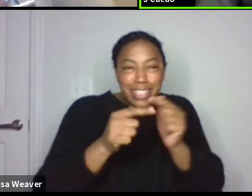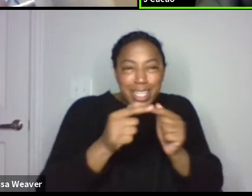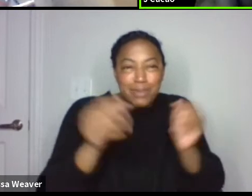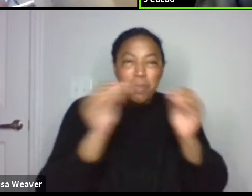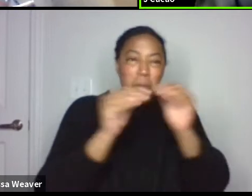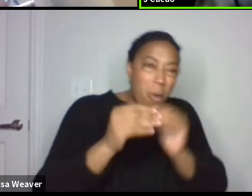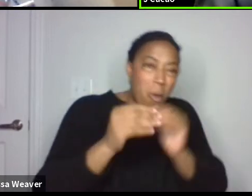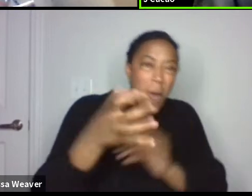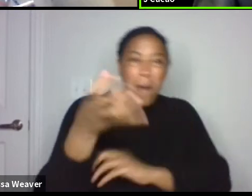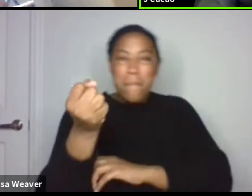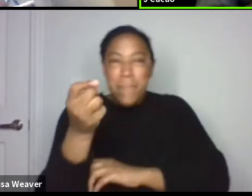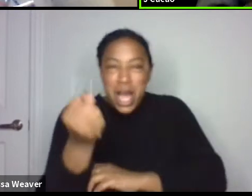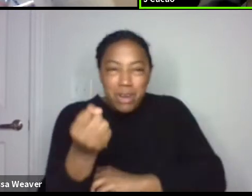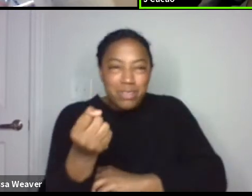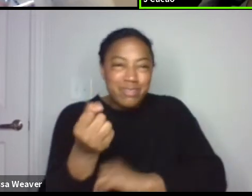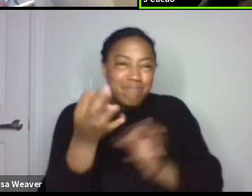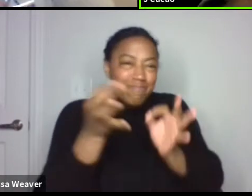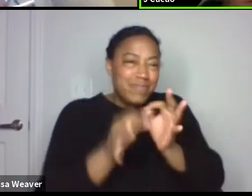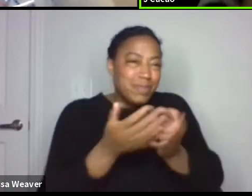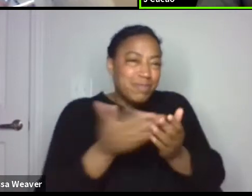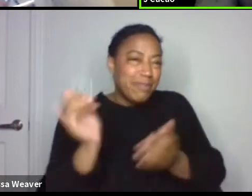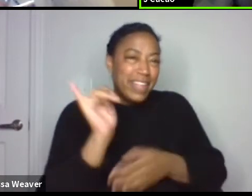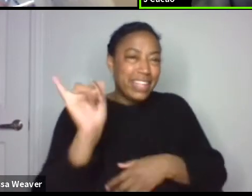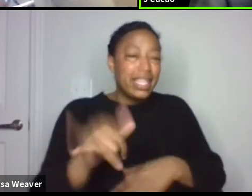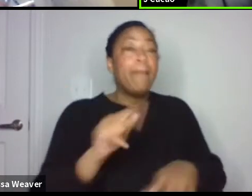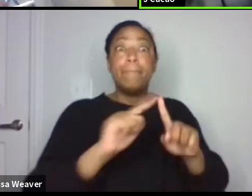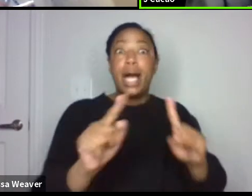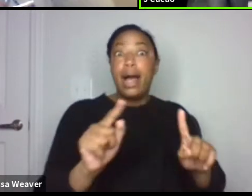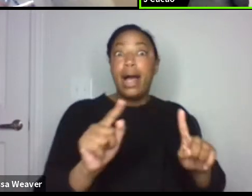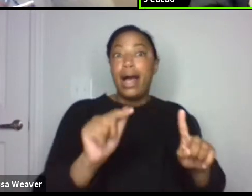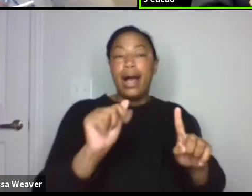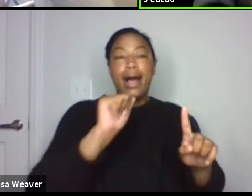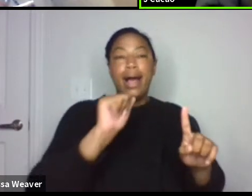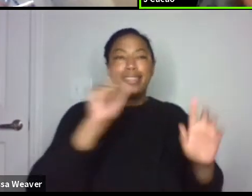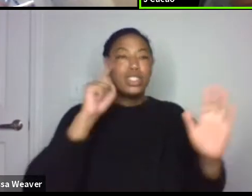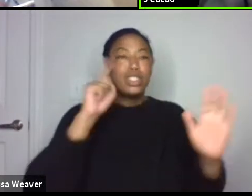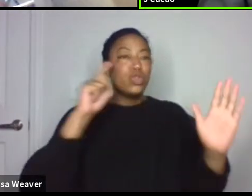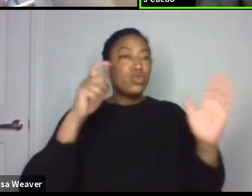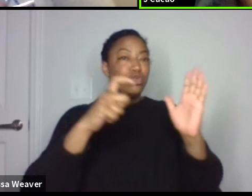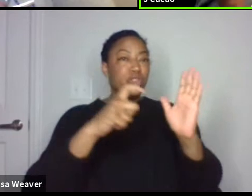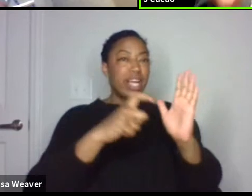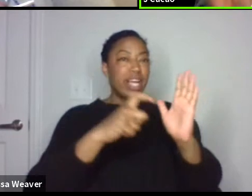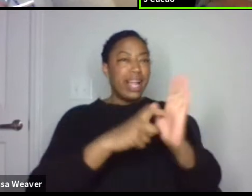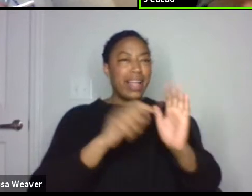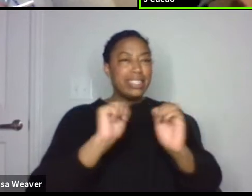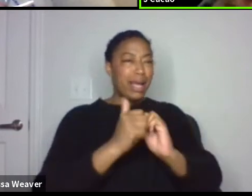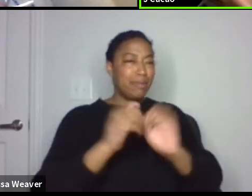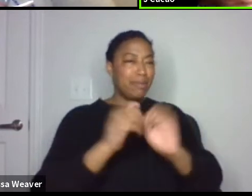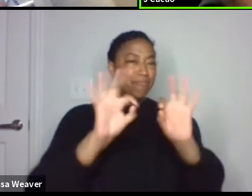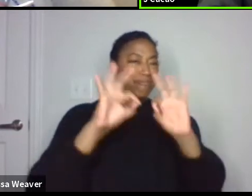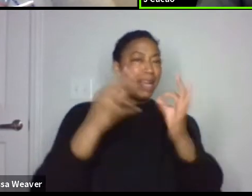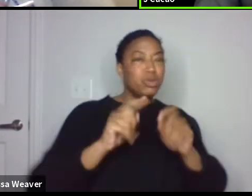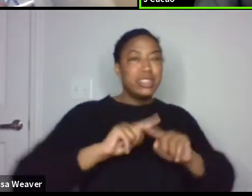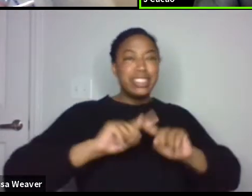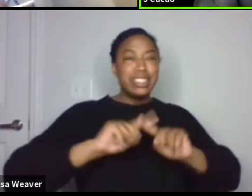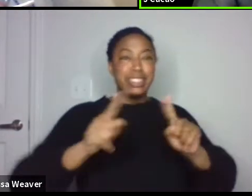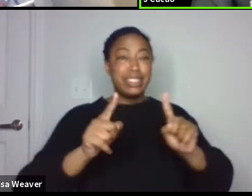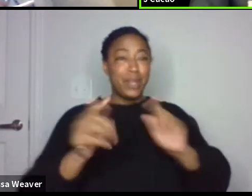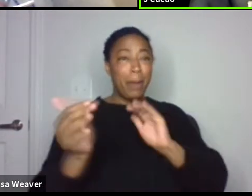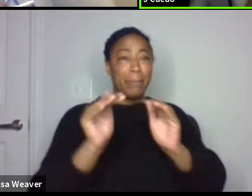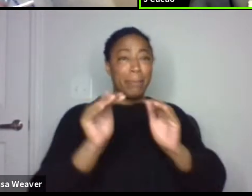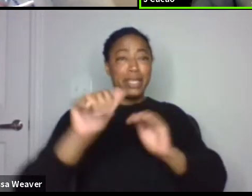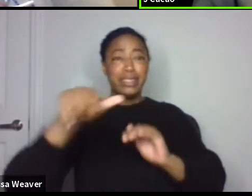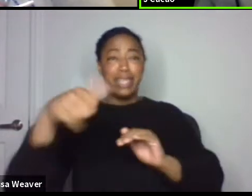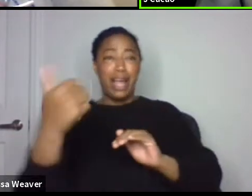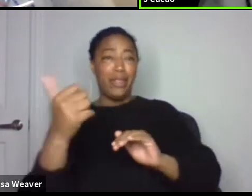like that. But I guess I really didn't realize how different like my family was until like, later on in years when you